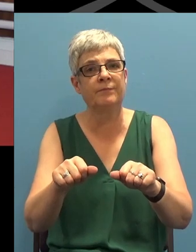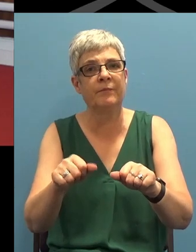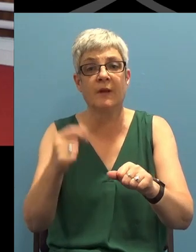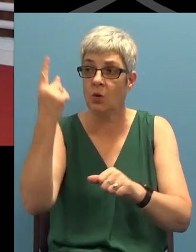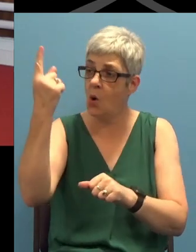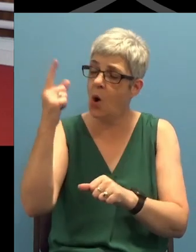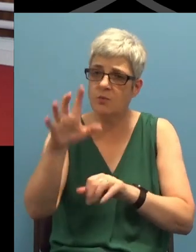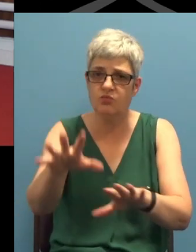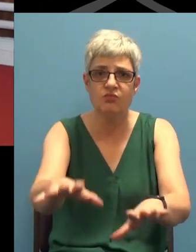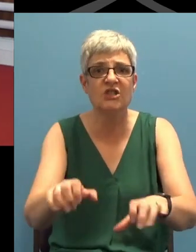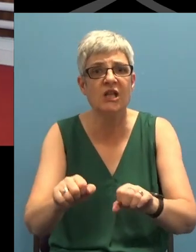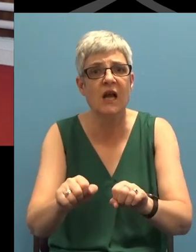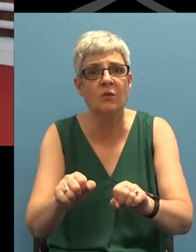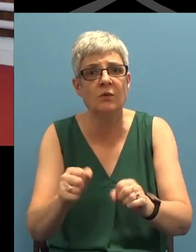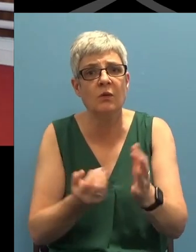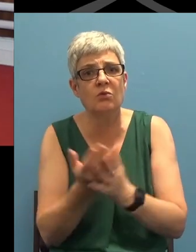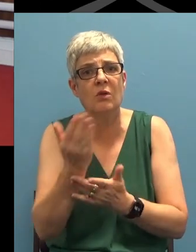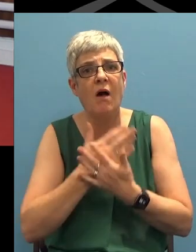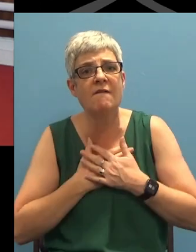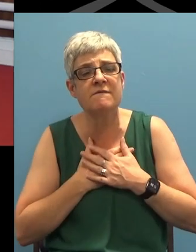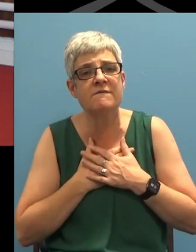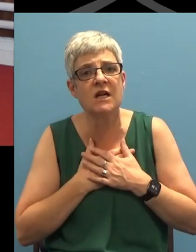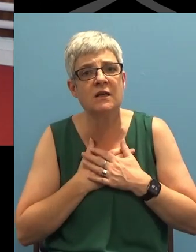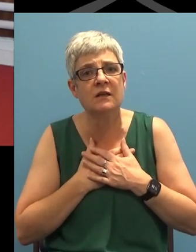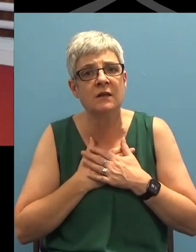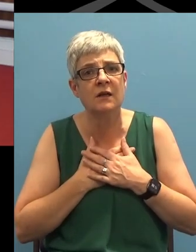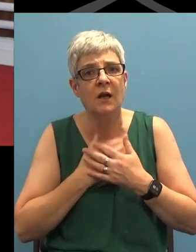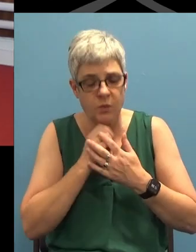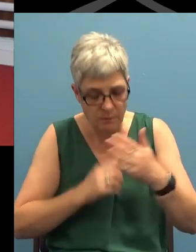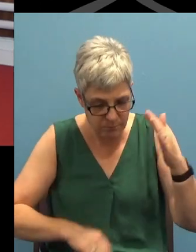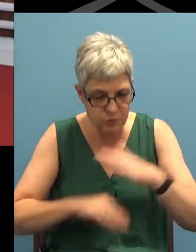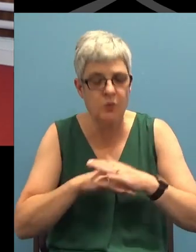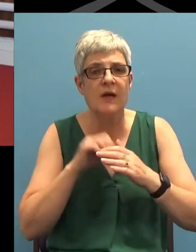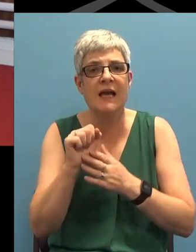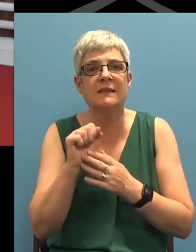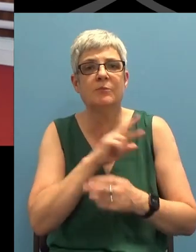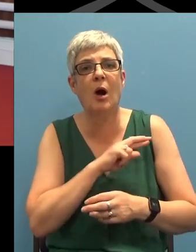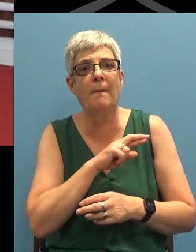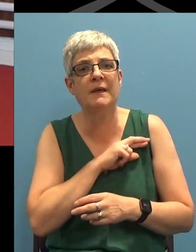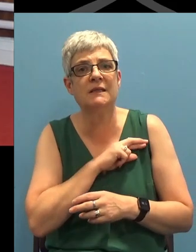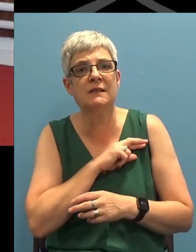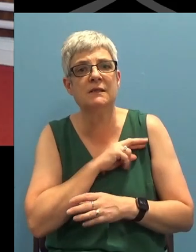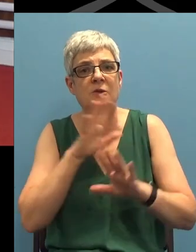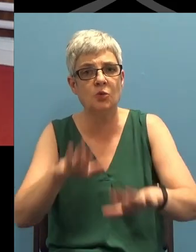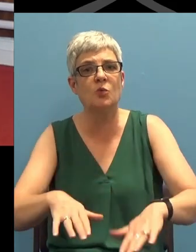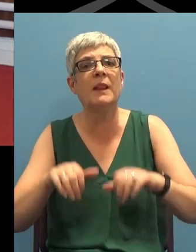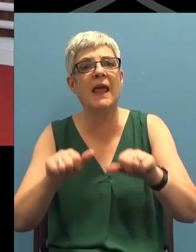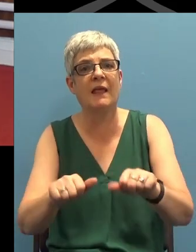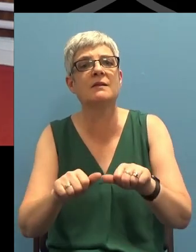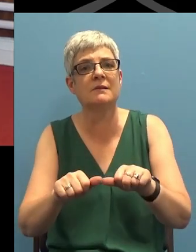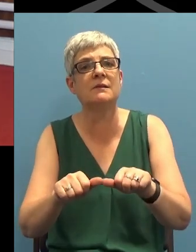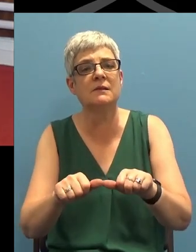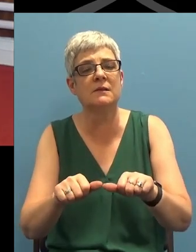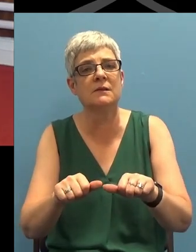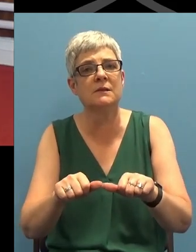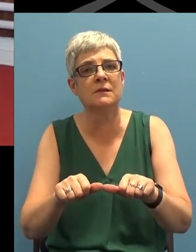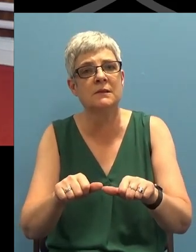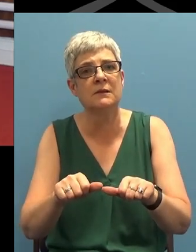God was reaching out in love and was going to fulfill his purposes to bless.